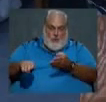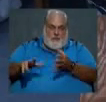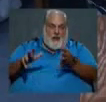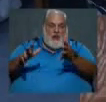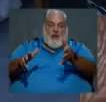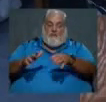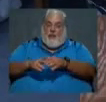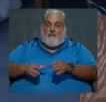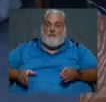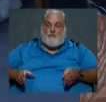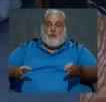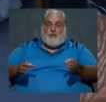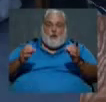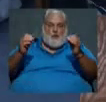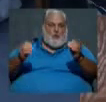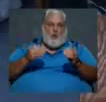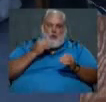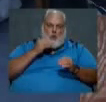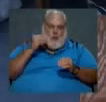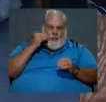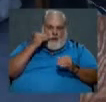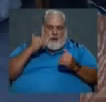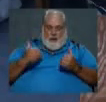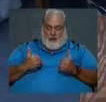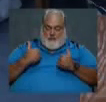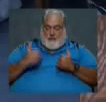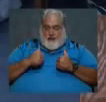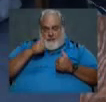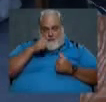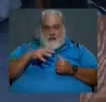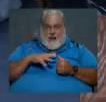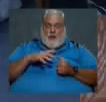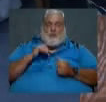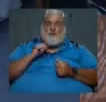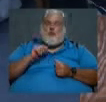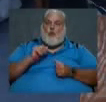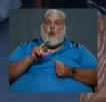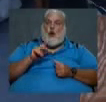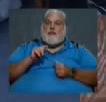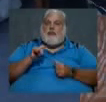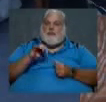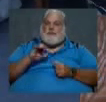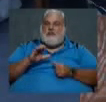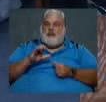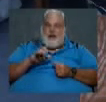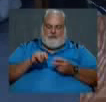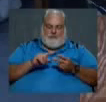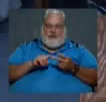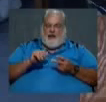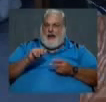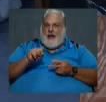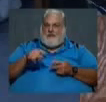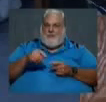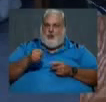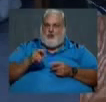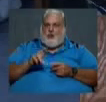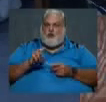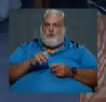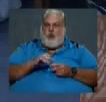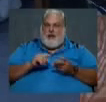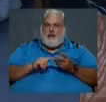and on the streets. The young man he was autistic. He had Asperger's, and he had